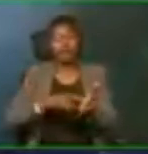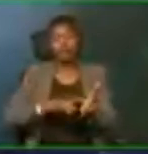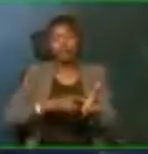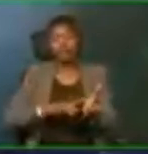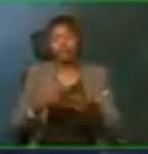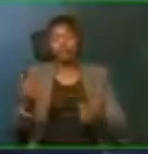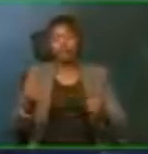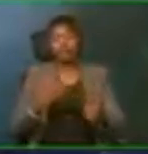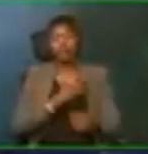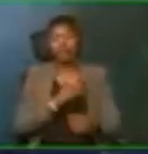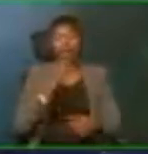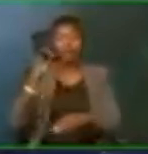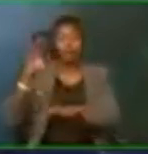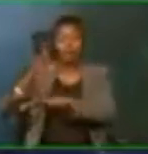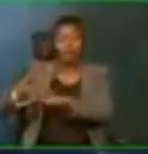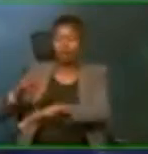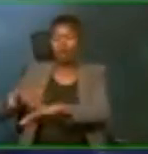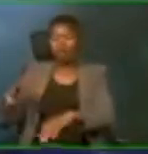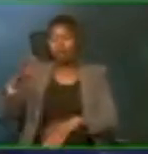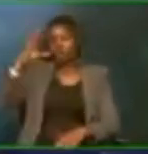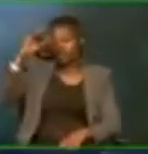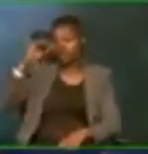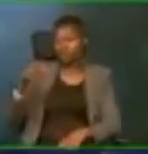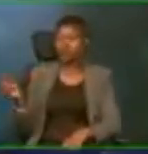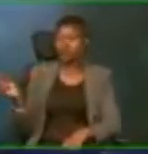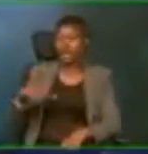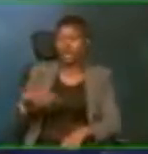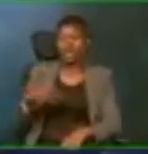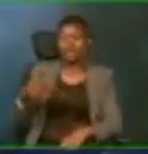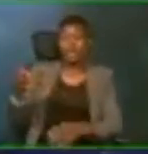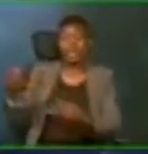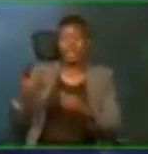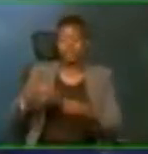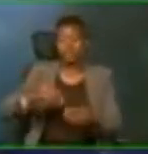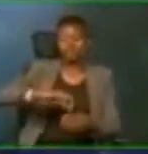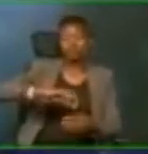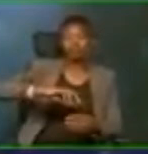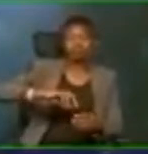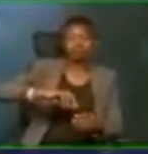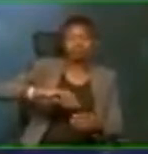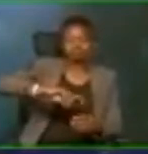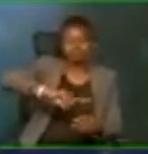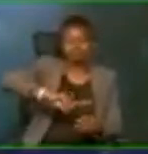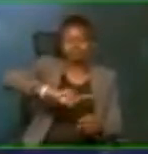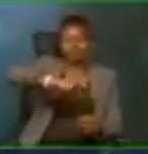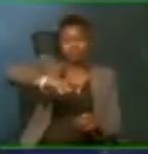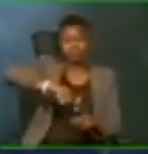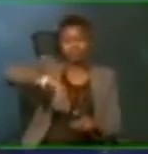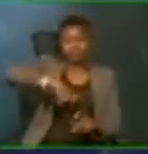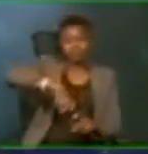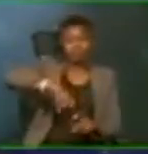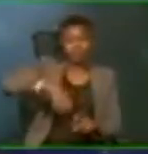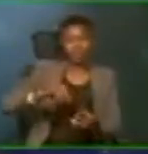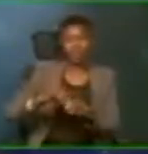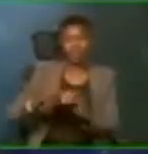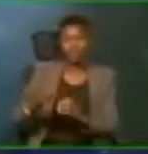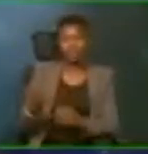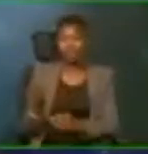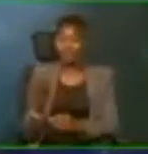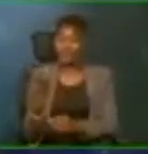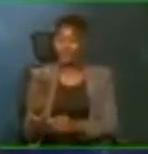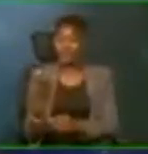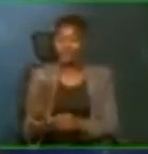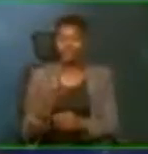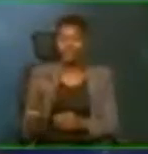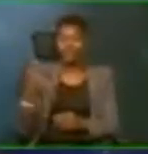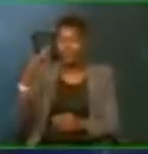me spanner number 6. Give me number 6 spanner. His